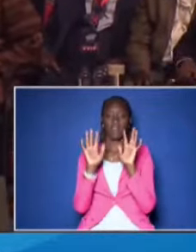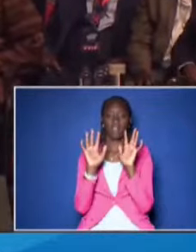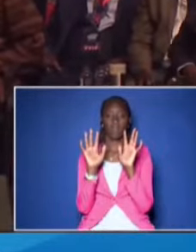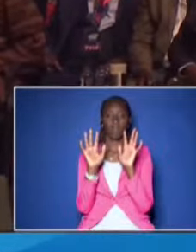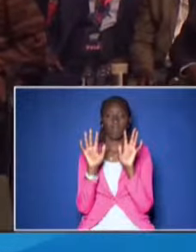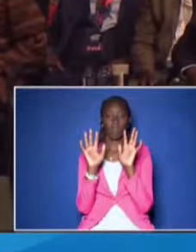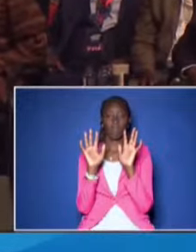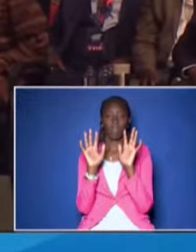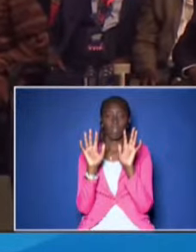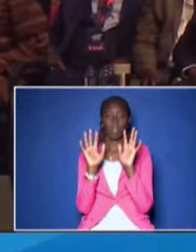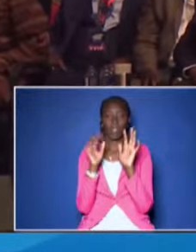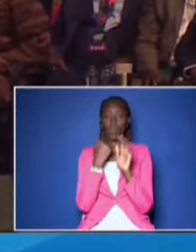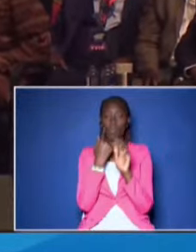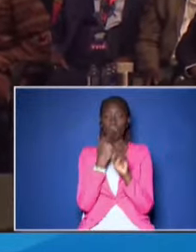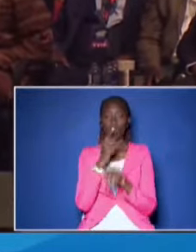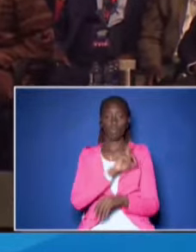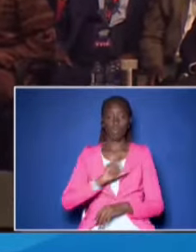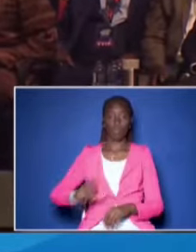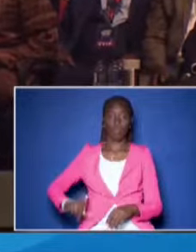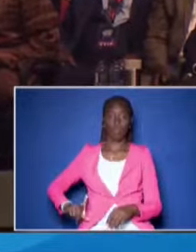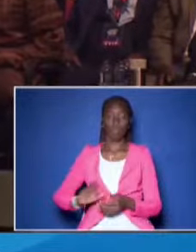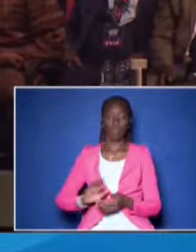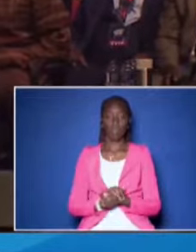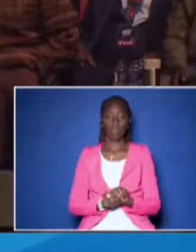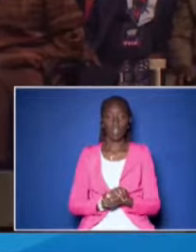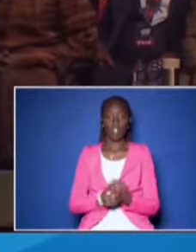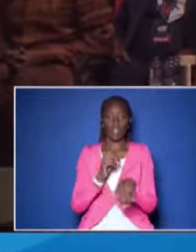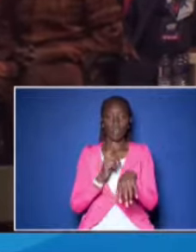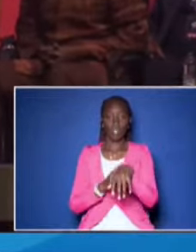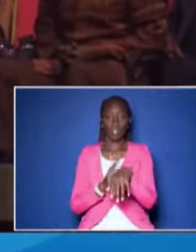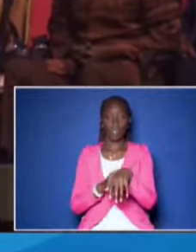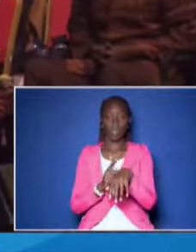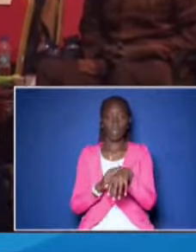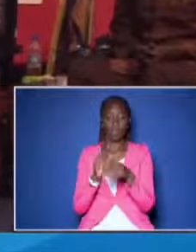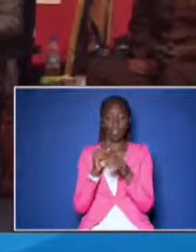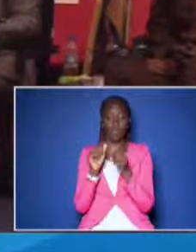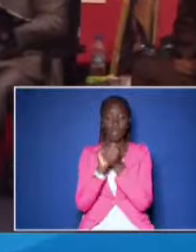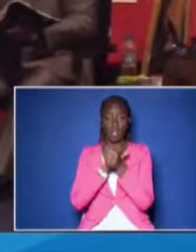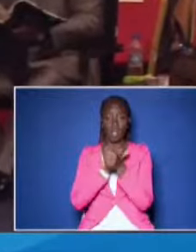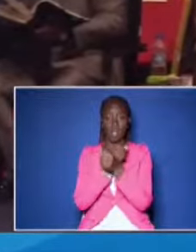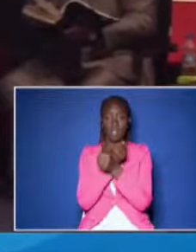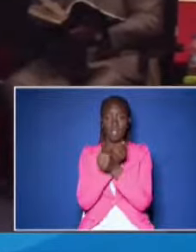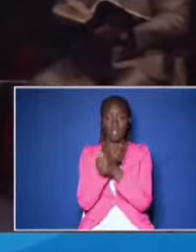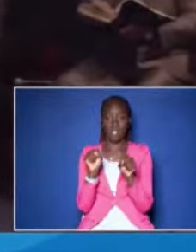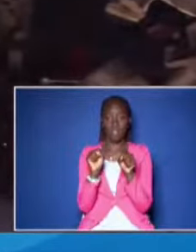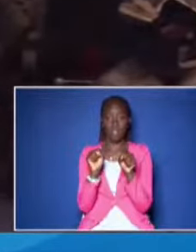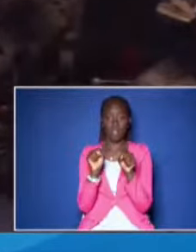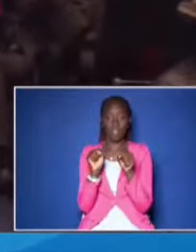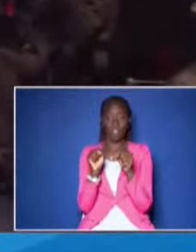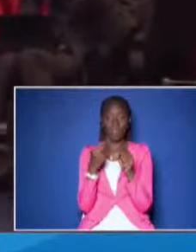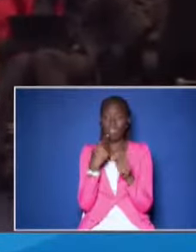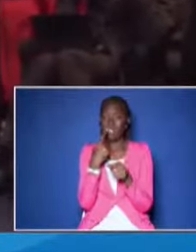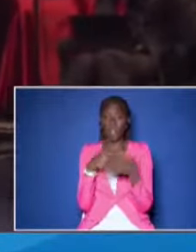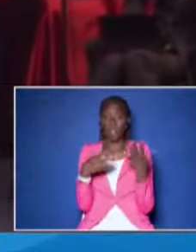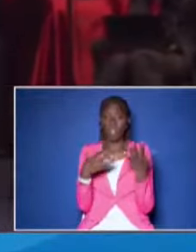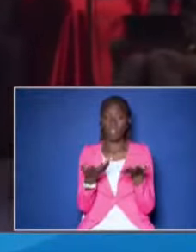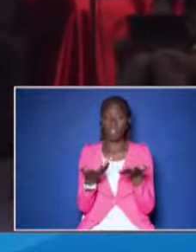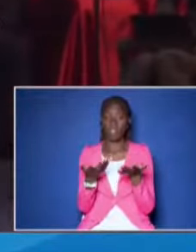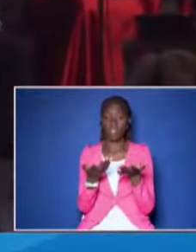surrender to the Lord so when you got saved what did you